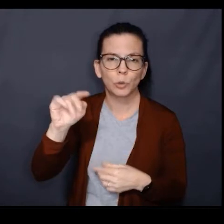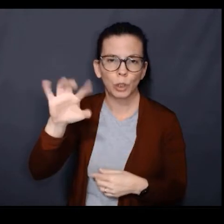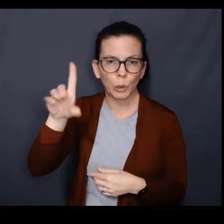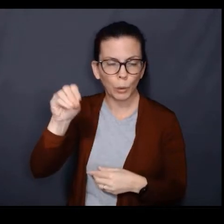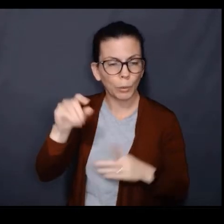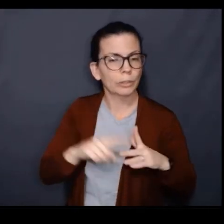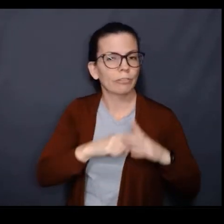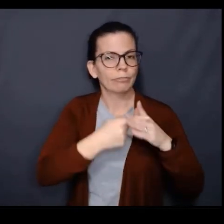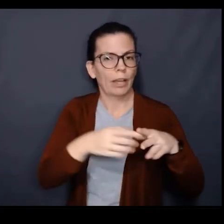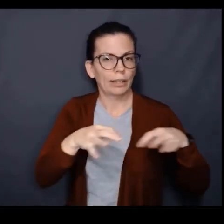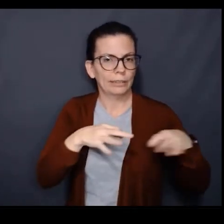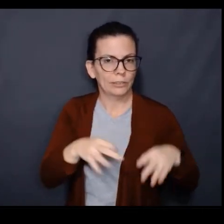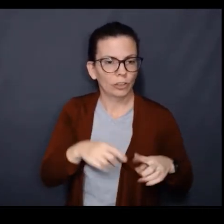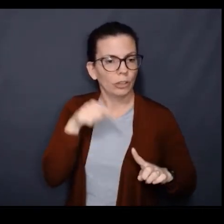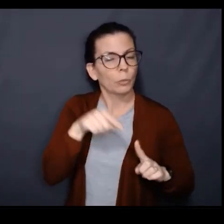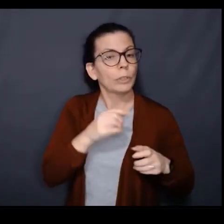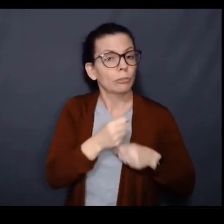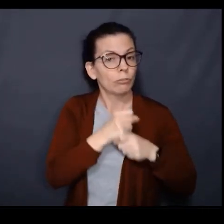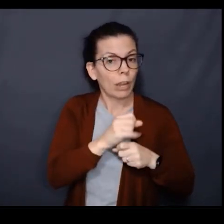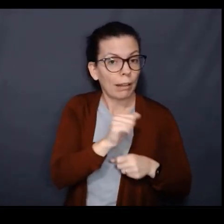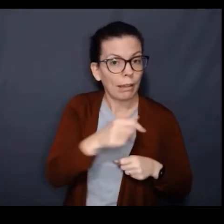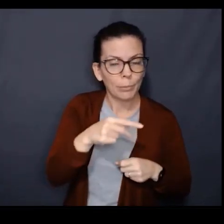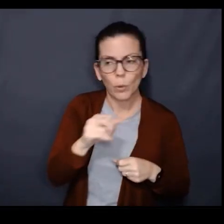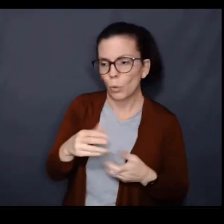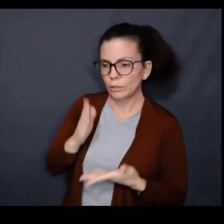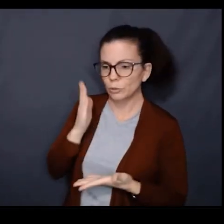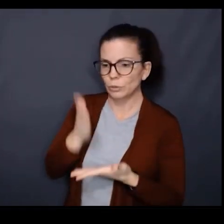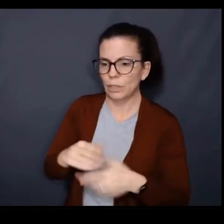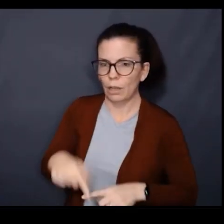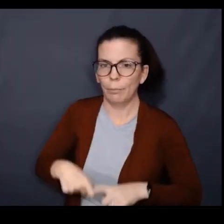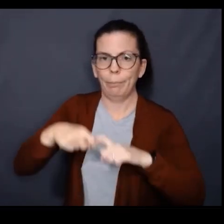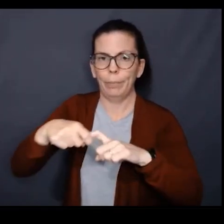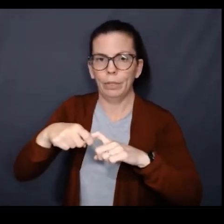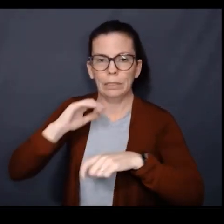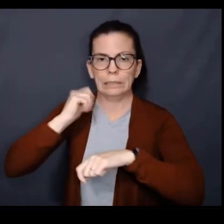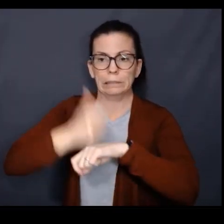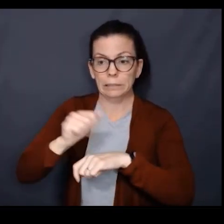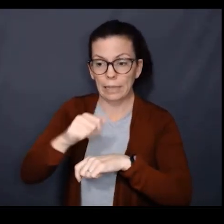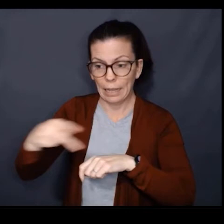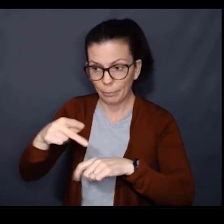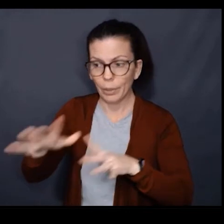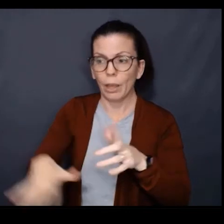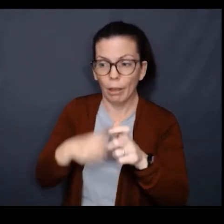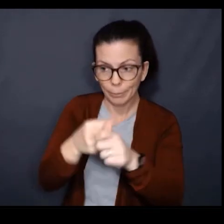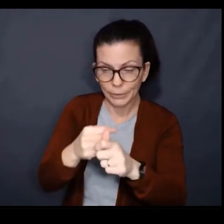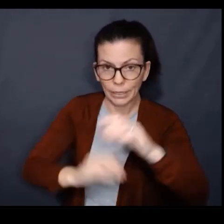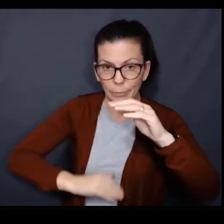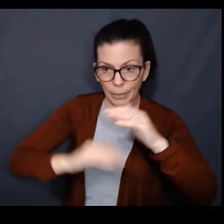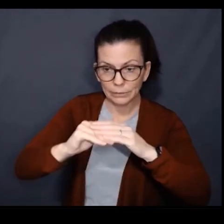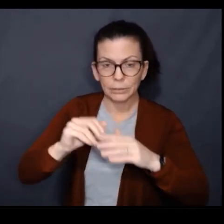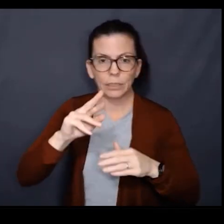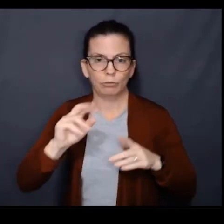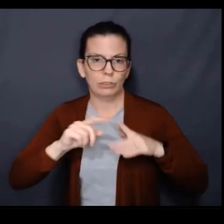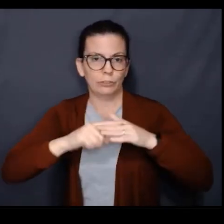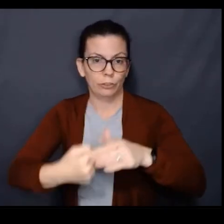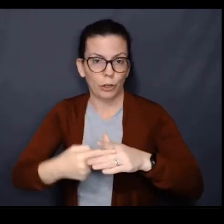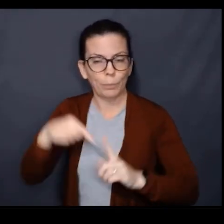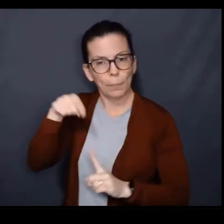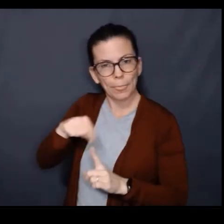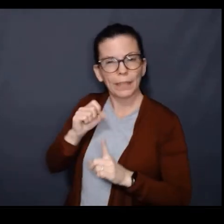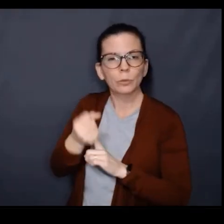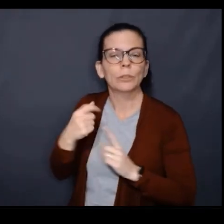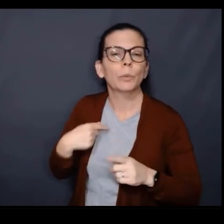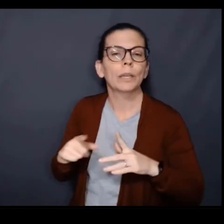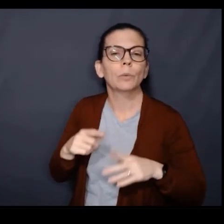Studio. You can define your initial capacity when creating your application, or you can even stop an existing application, update the capacity, and restart